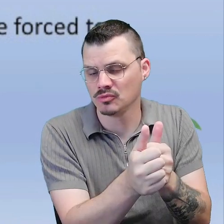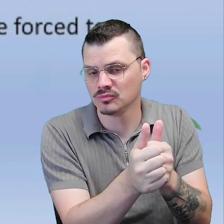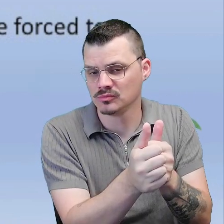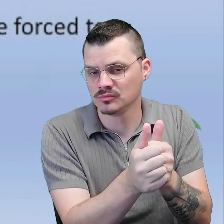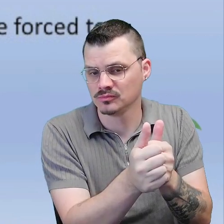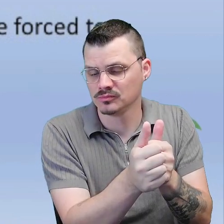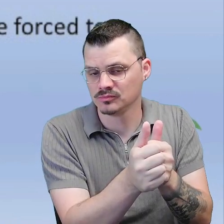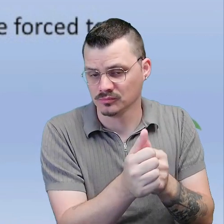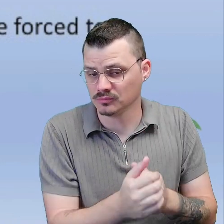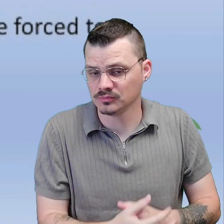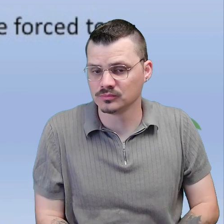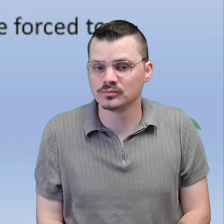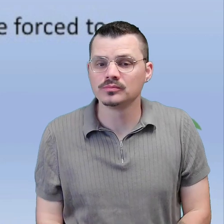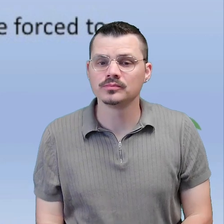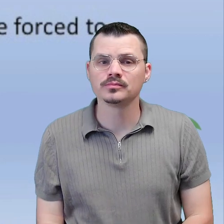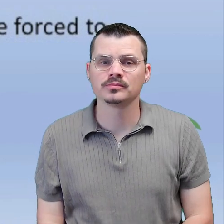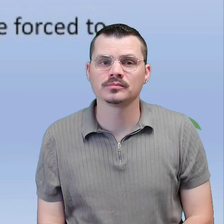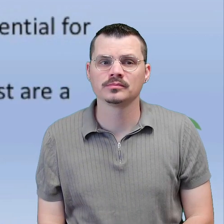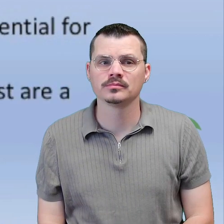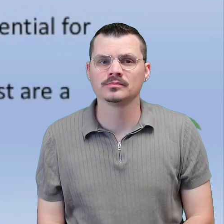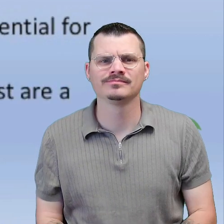instructions.